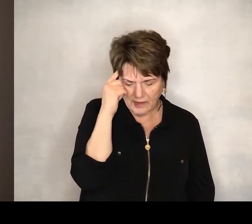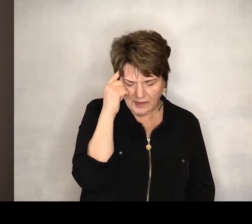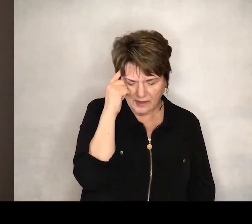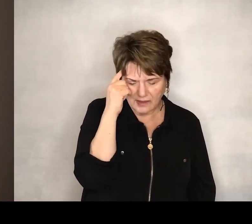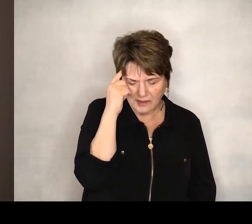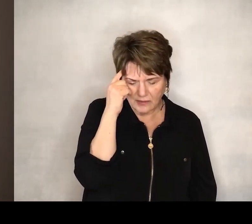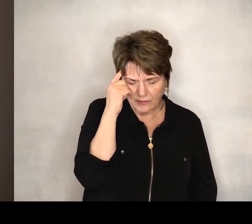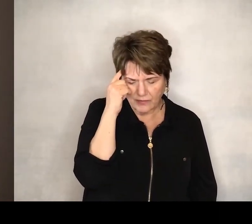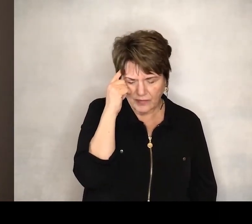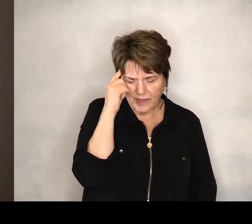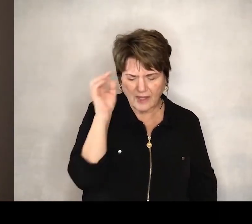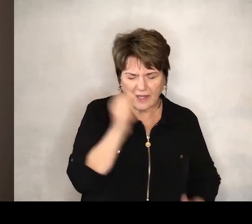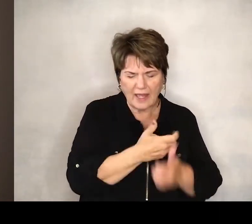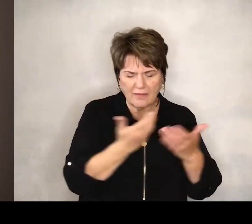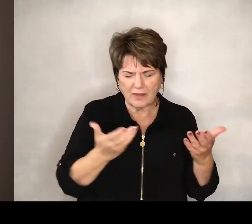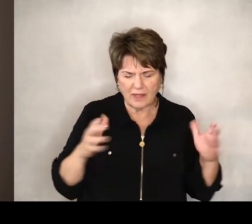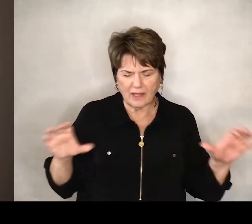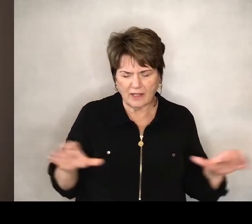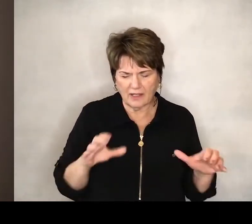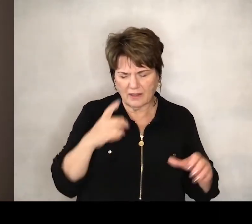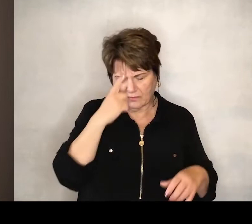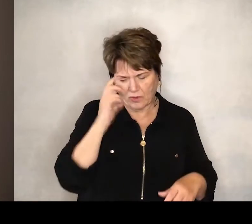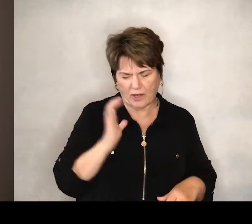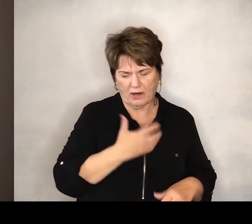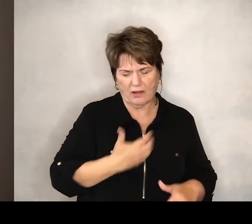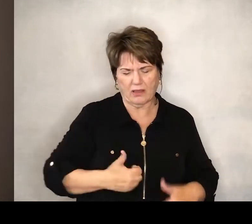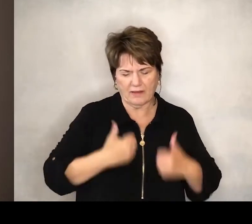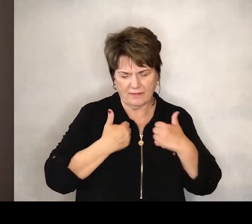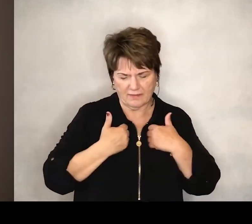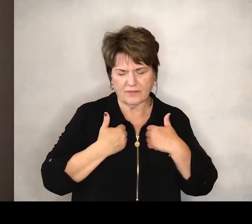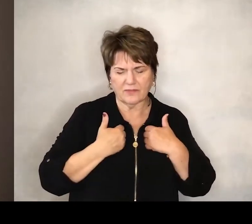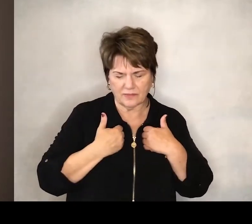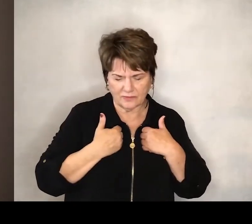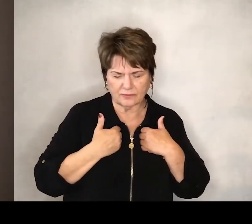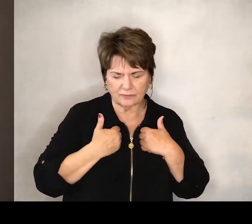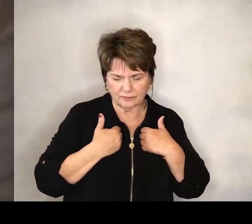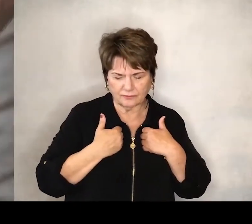on all that God has done in our lives.